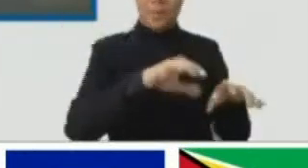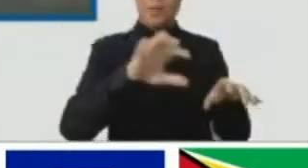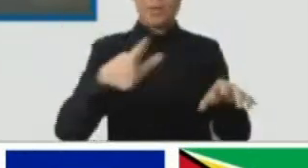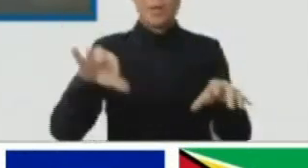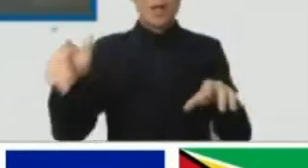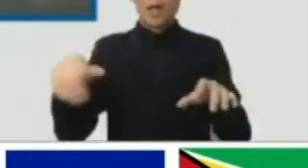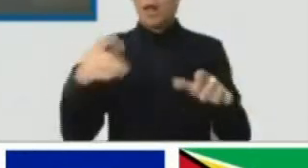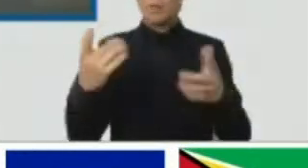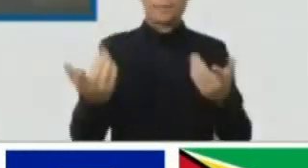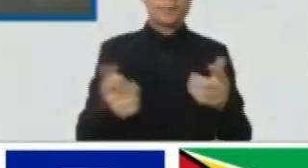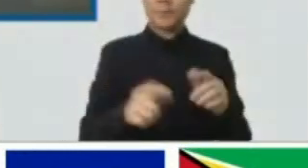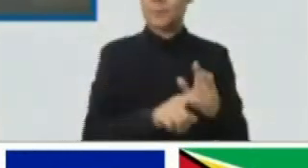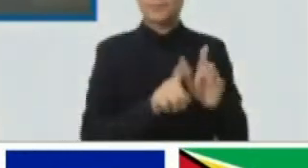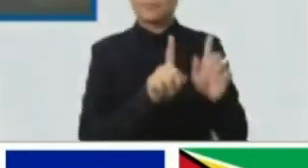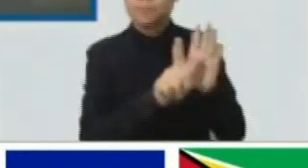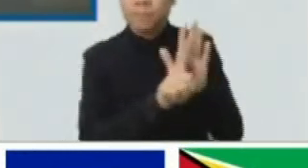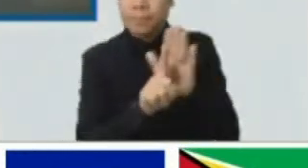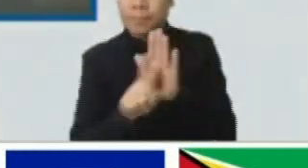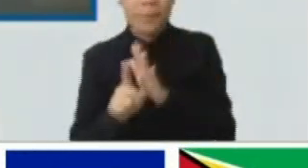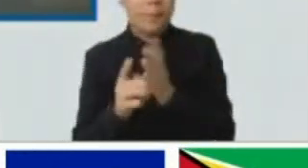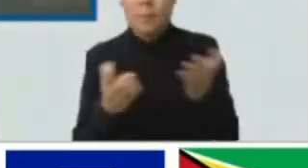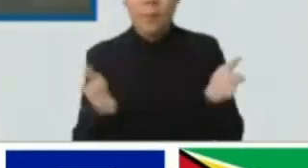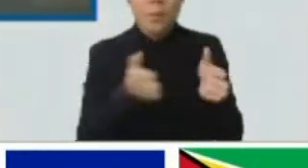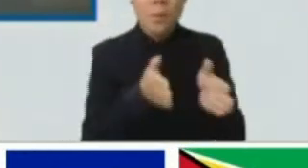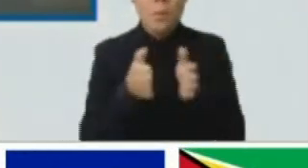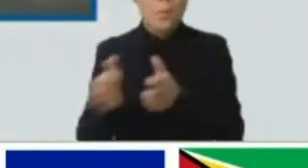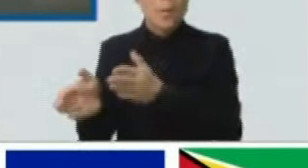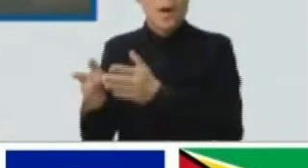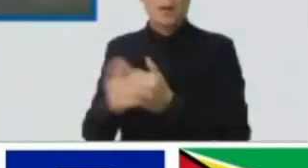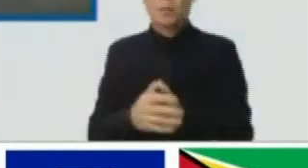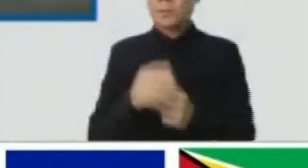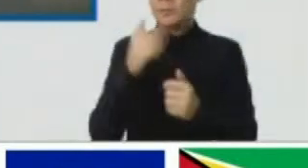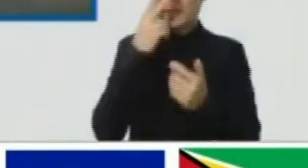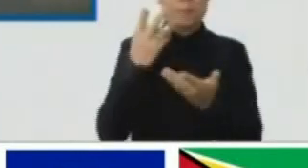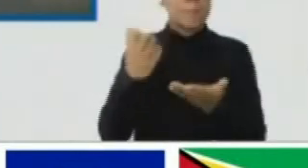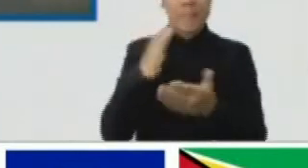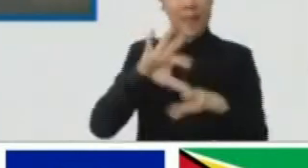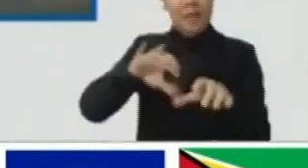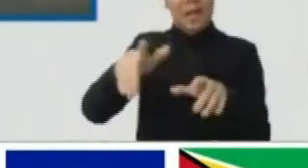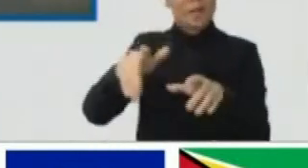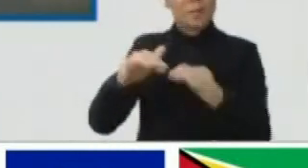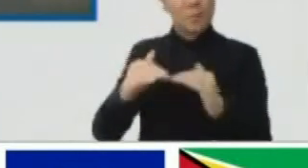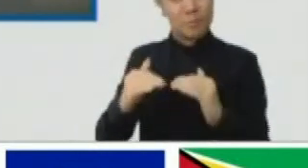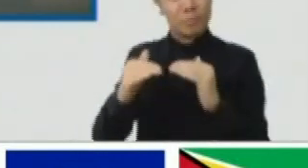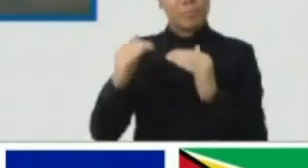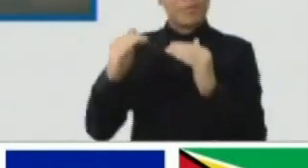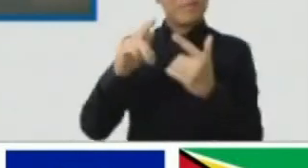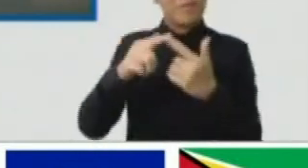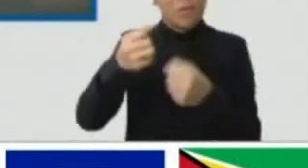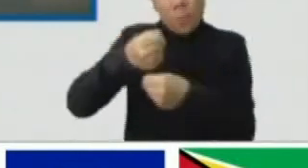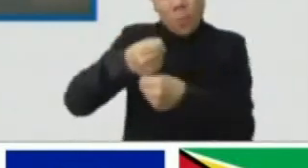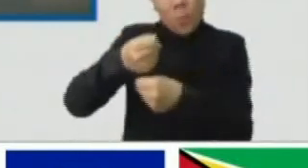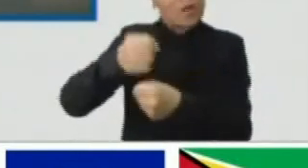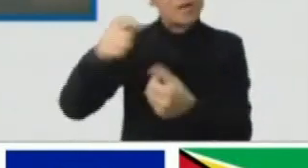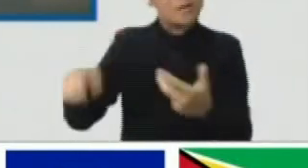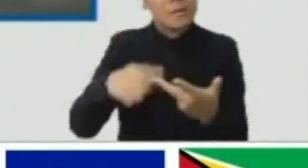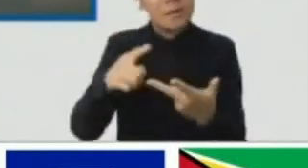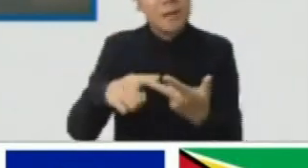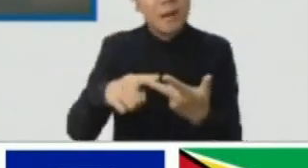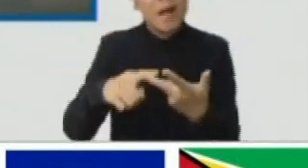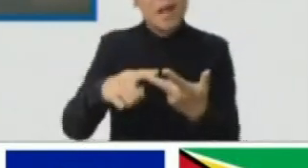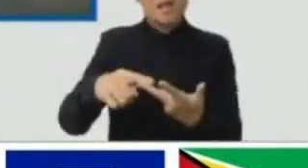have had a profound impact on national economies, labor markets, and the general welfare of the